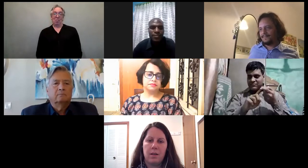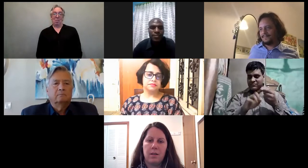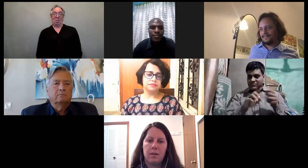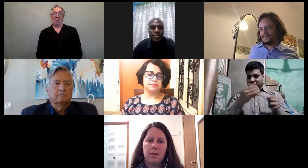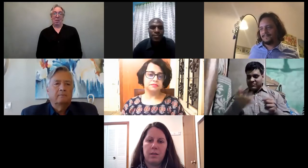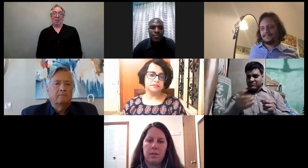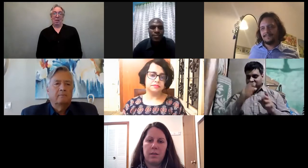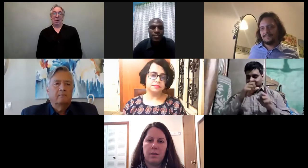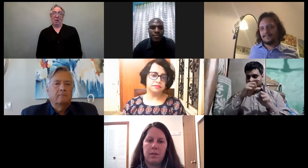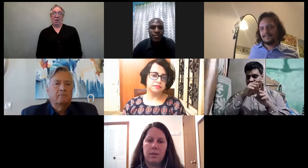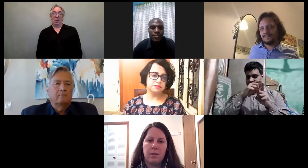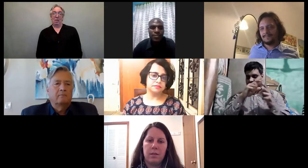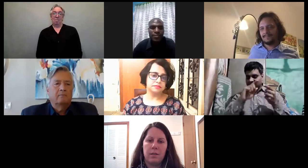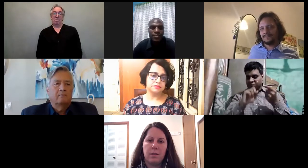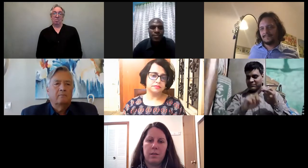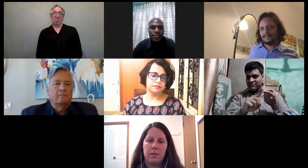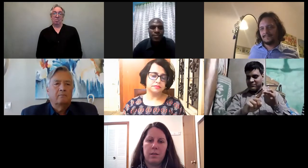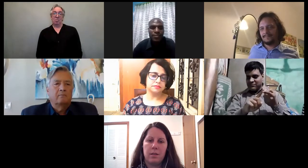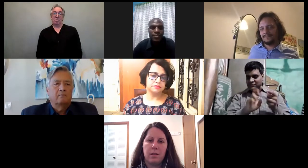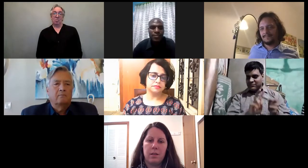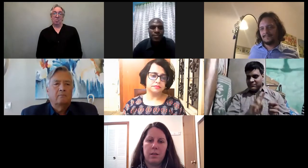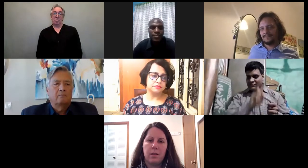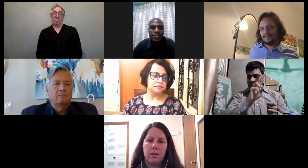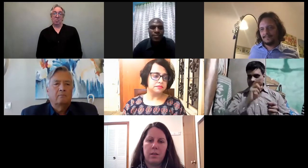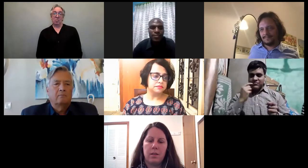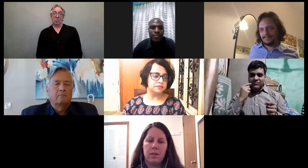So this is about assistive